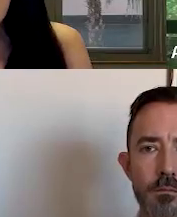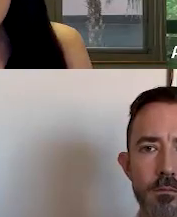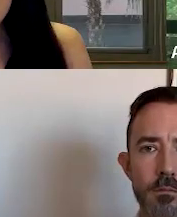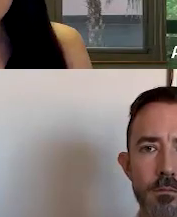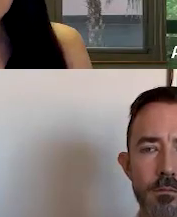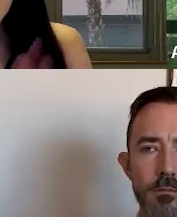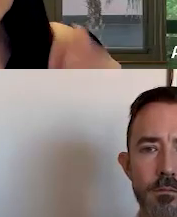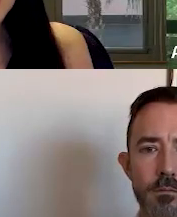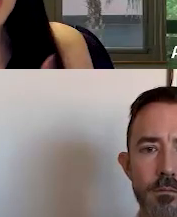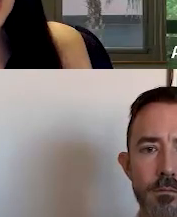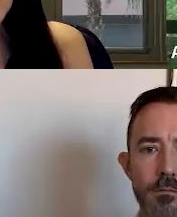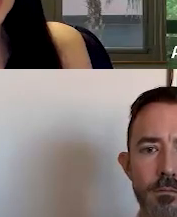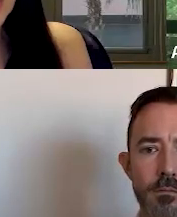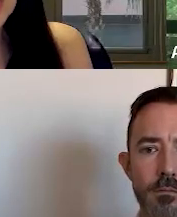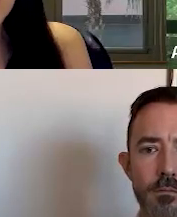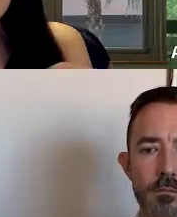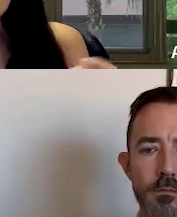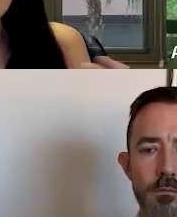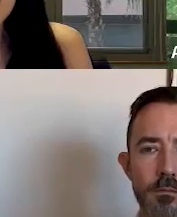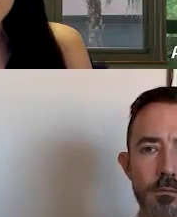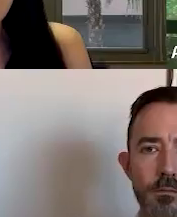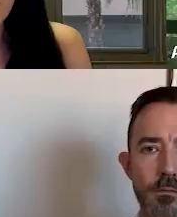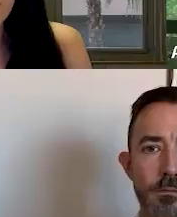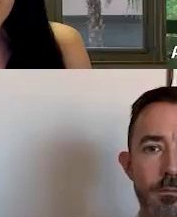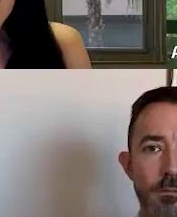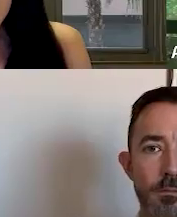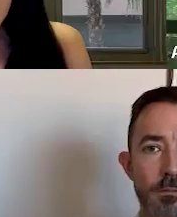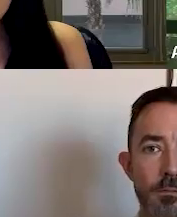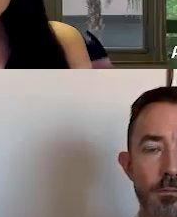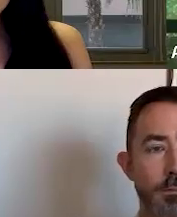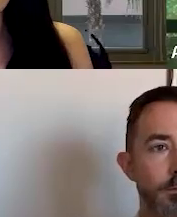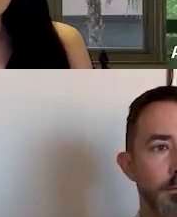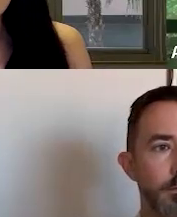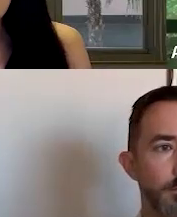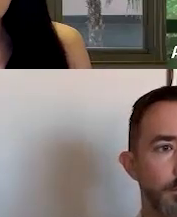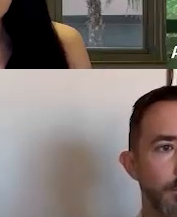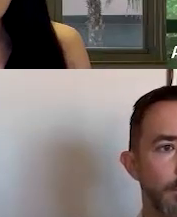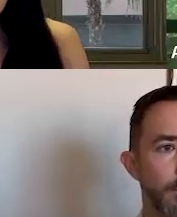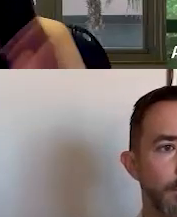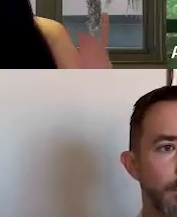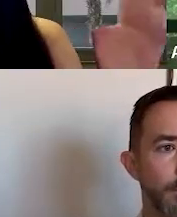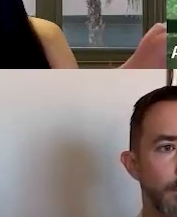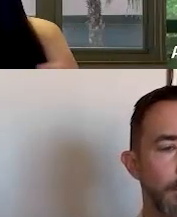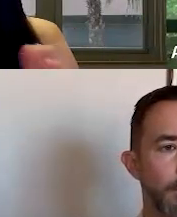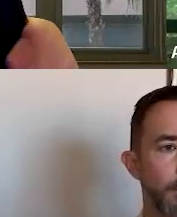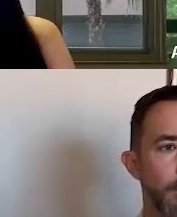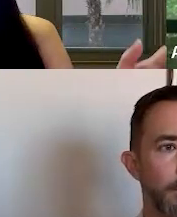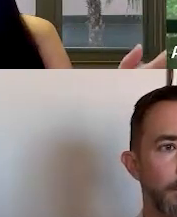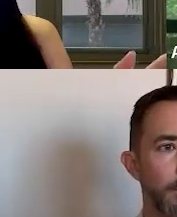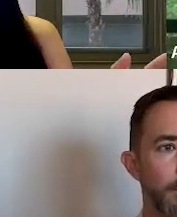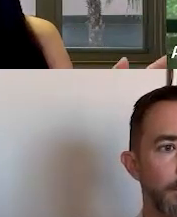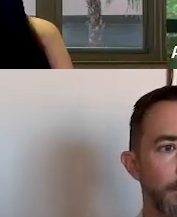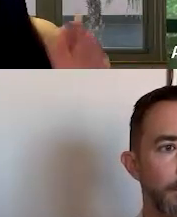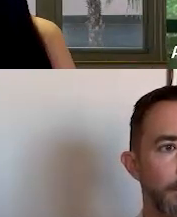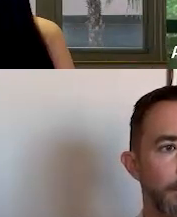presenters to answer any questions that they've seen come through that really resonated with them. So if you want to say